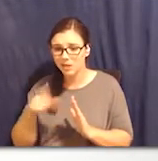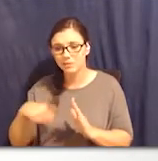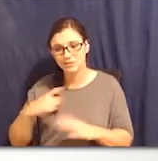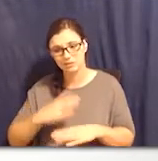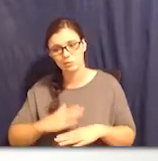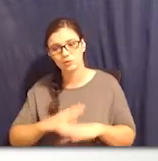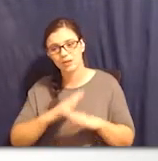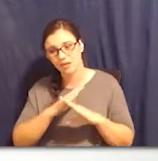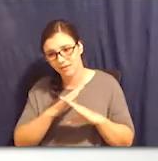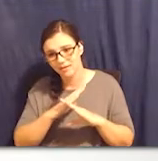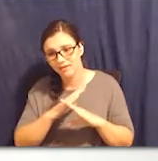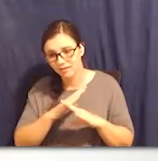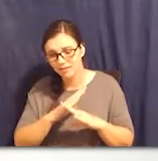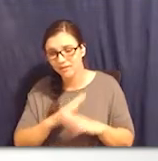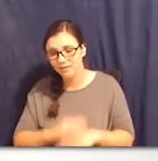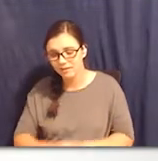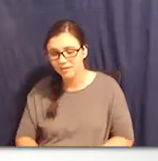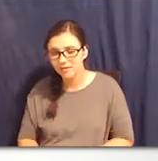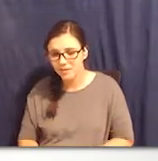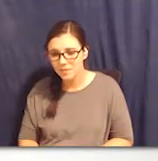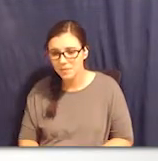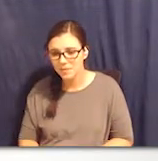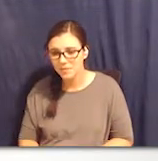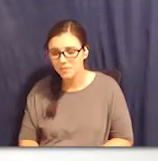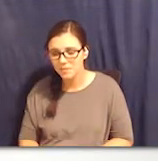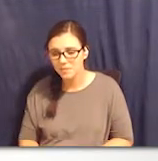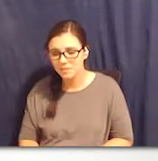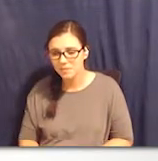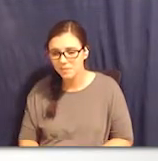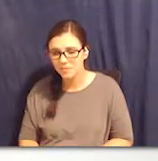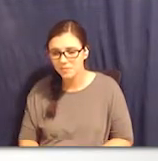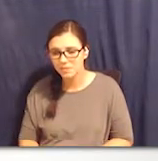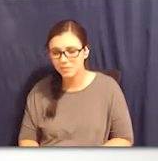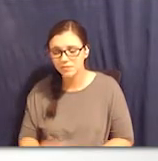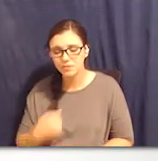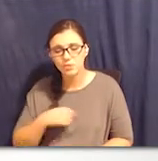we will sometimes need protection.